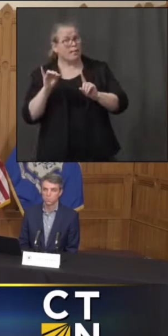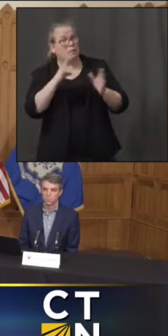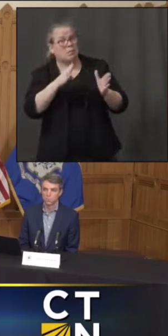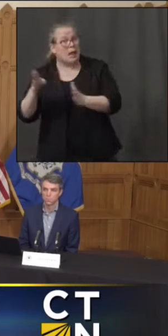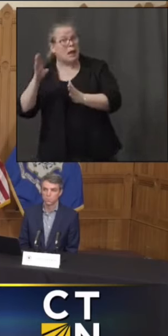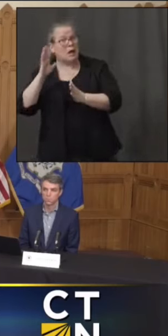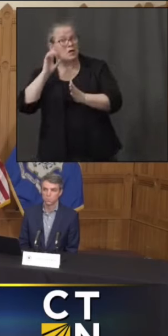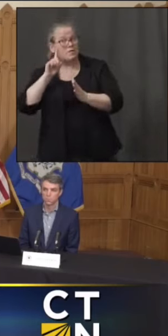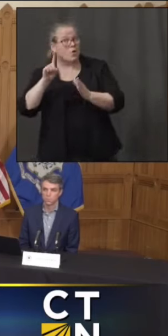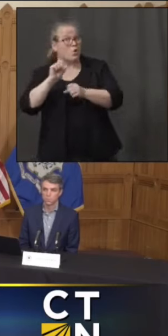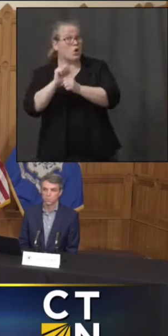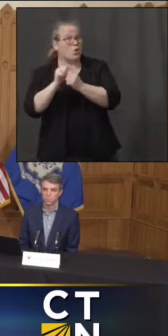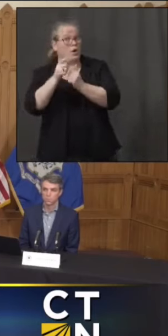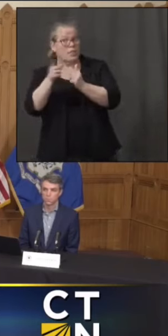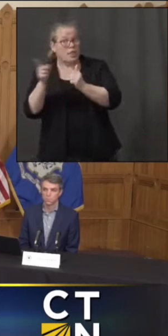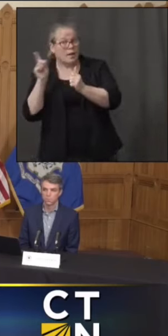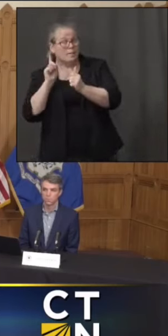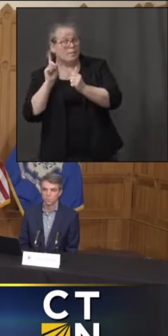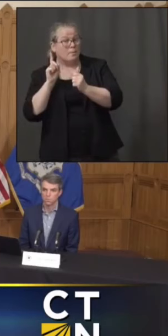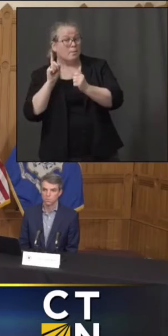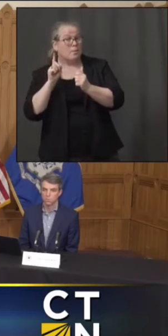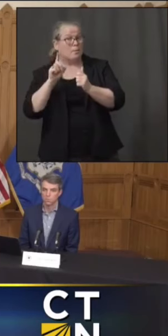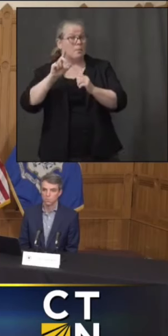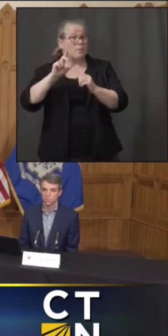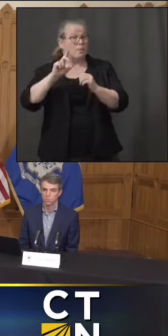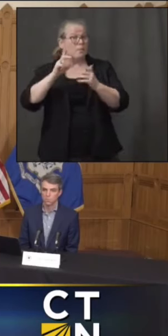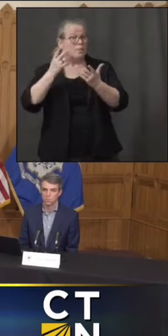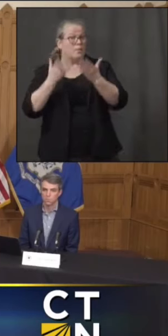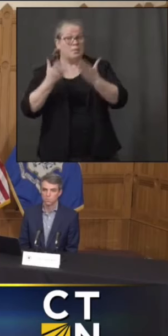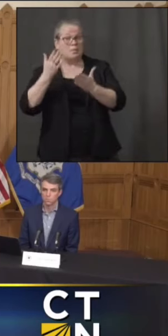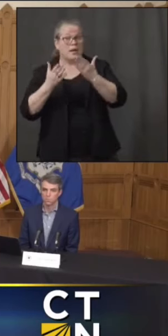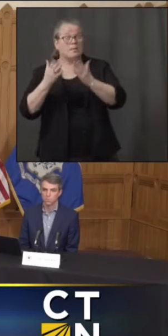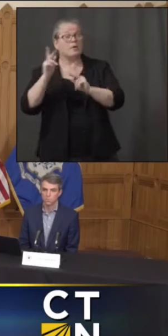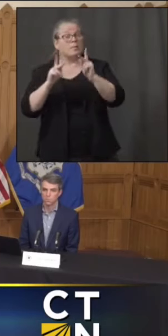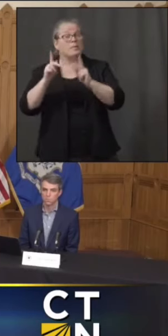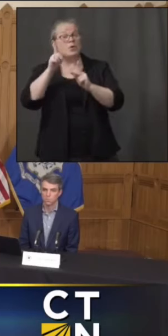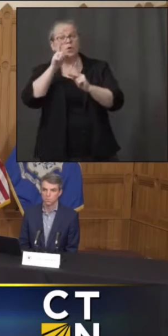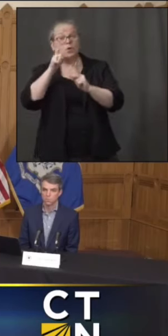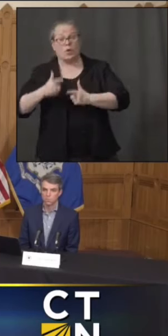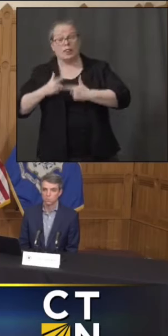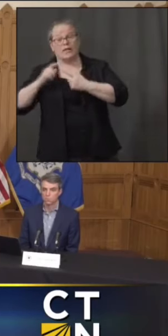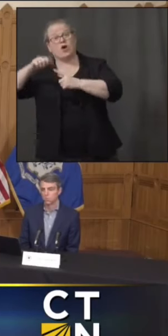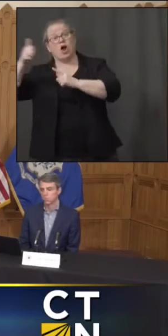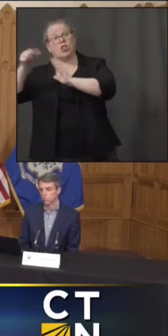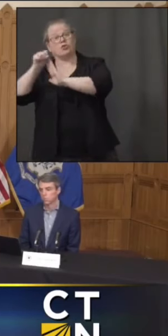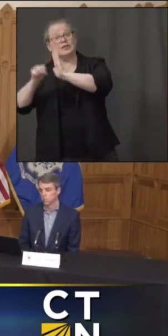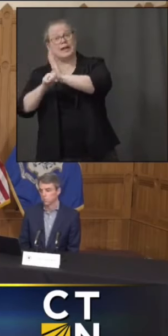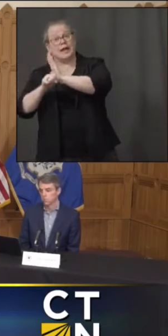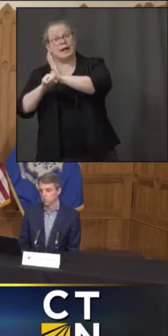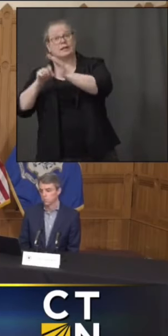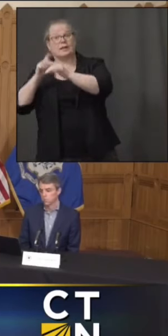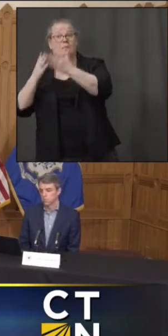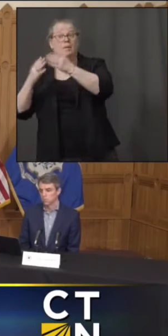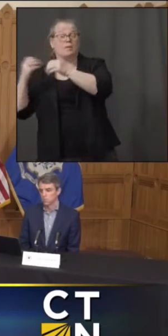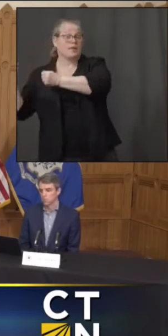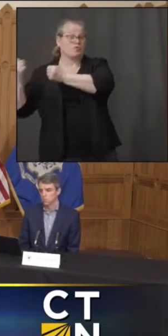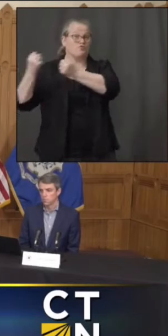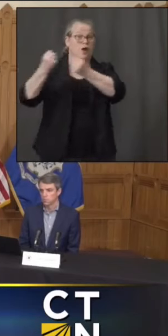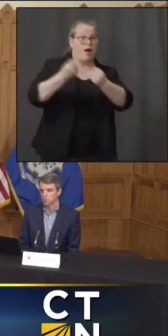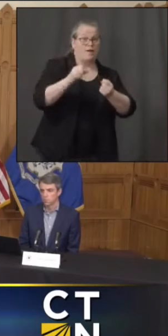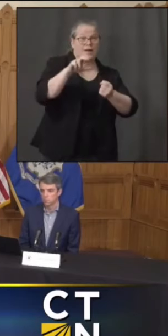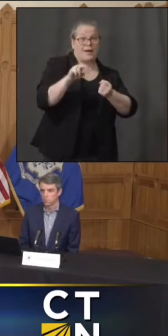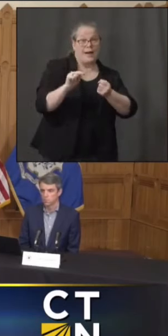Health be reaching out to, say, individuals who live in other states besides Connecticut that could have potentially gotten